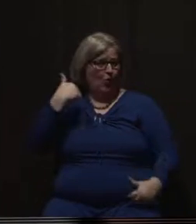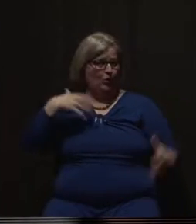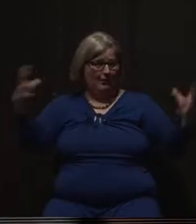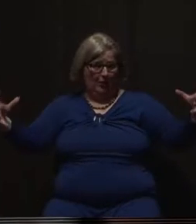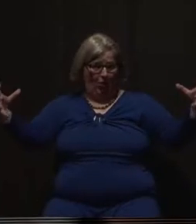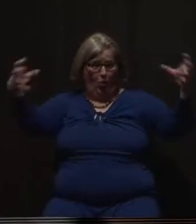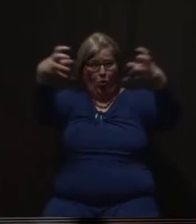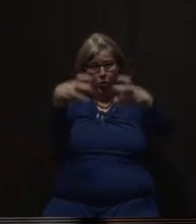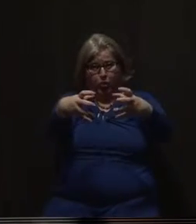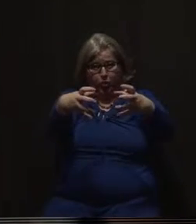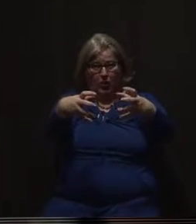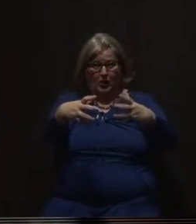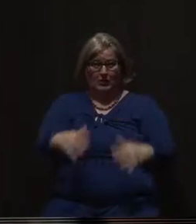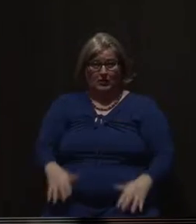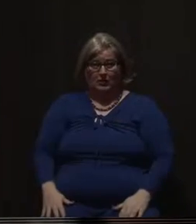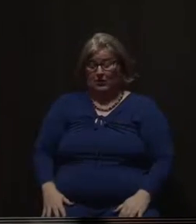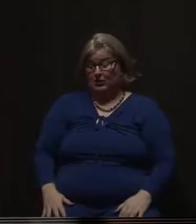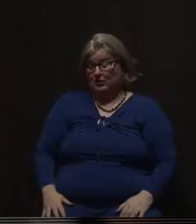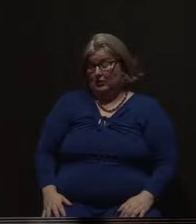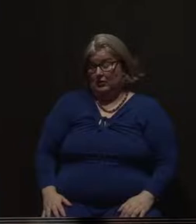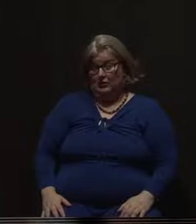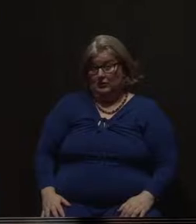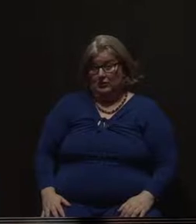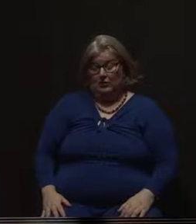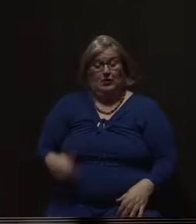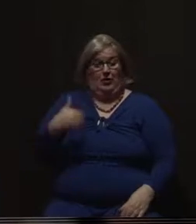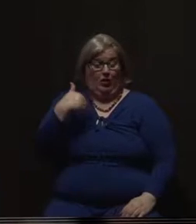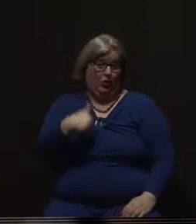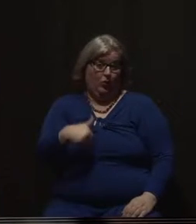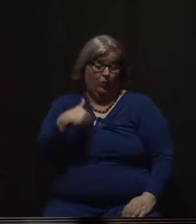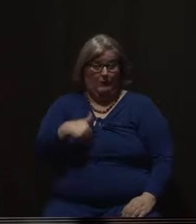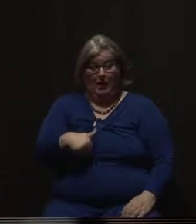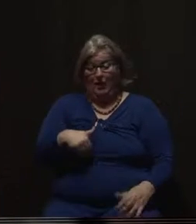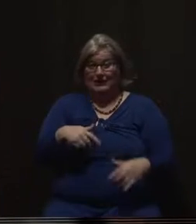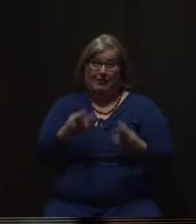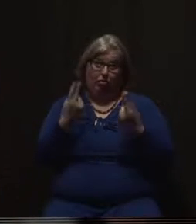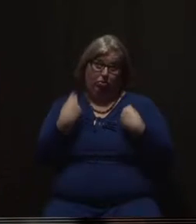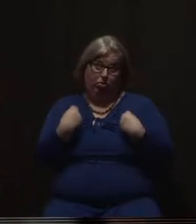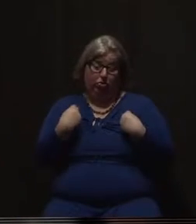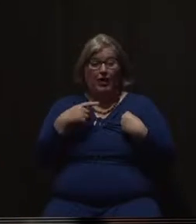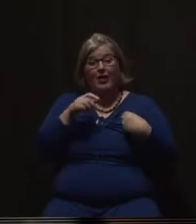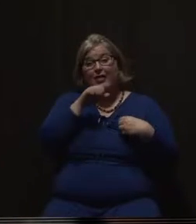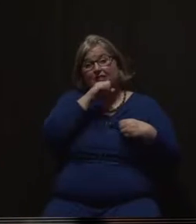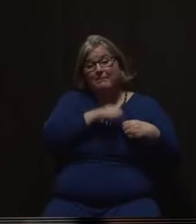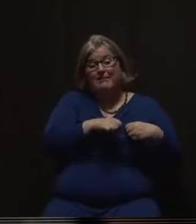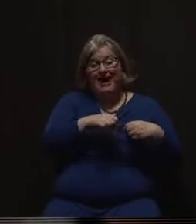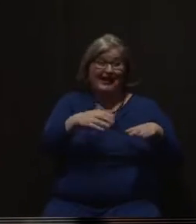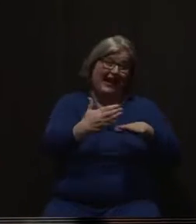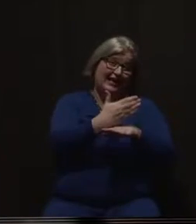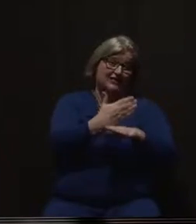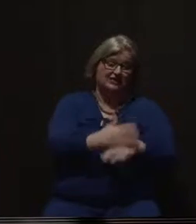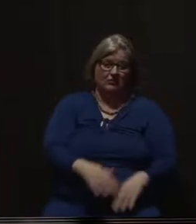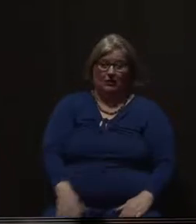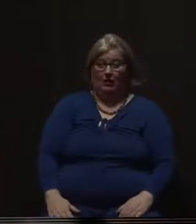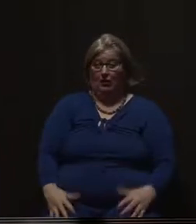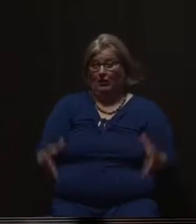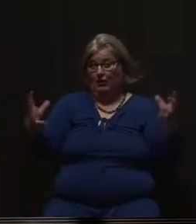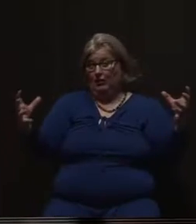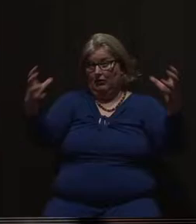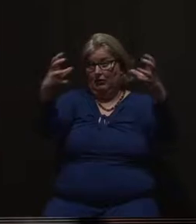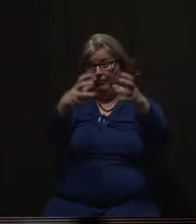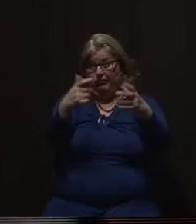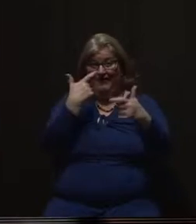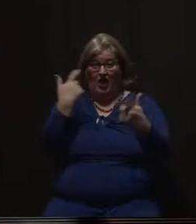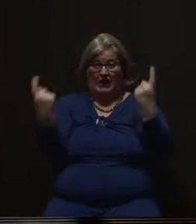of, the man is active, the woman is passive, so all this, and we get together, and then we are complete. And no, that's not what I mean. But